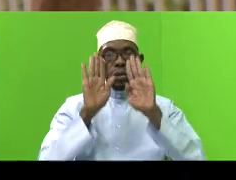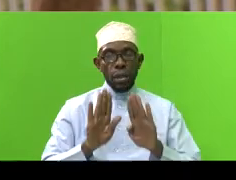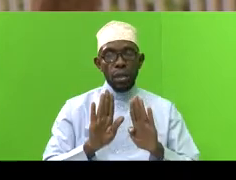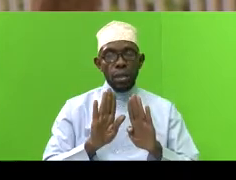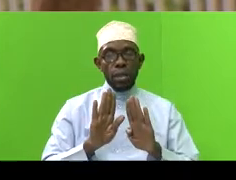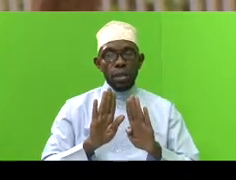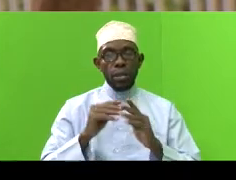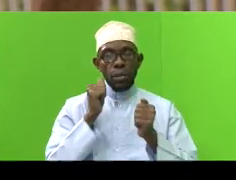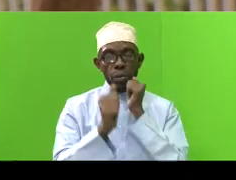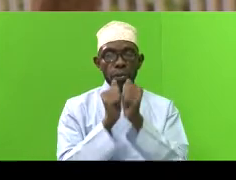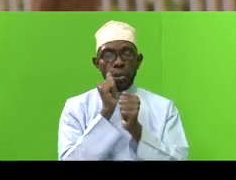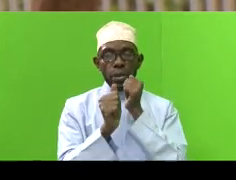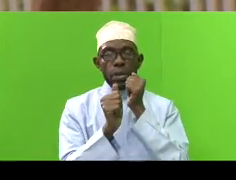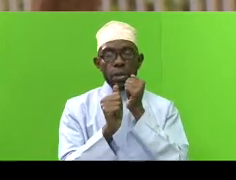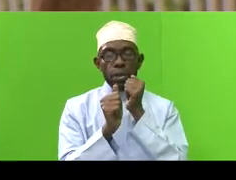term that was